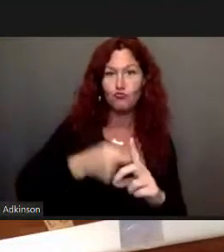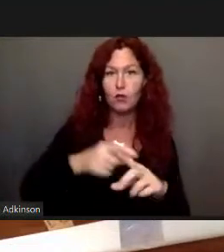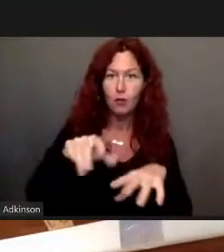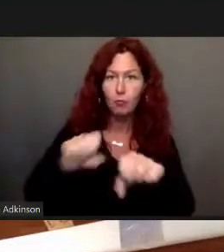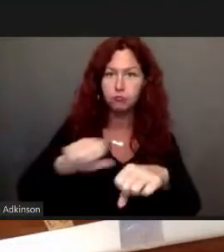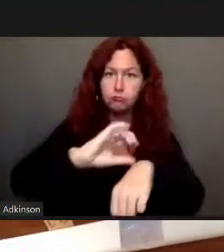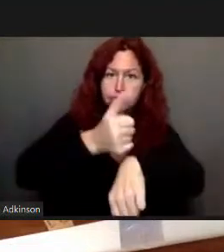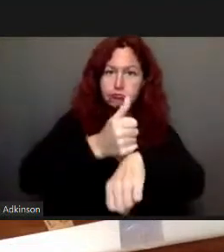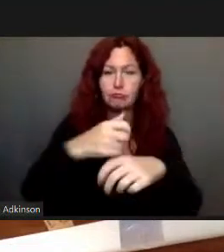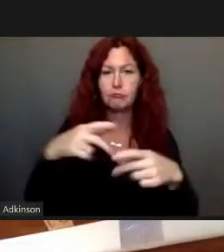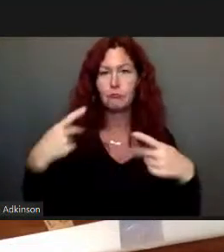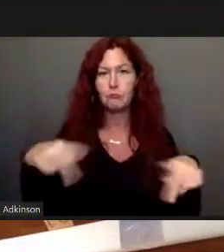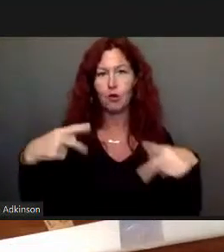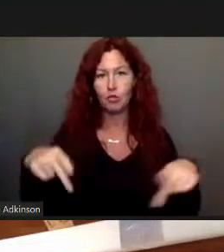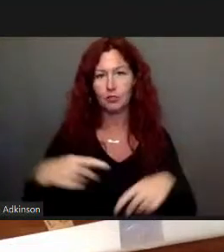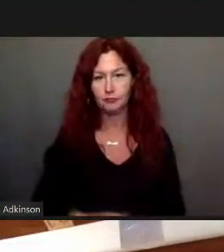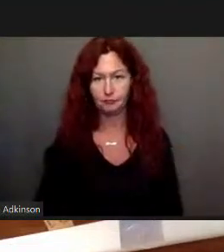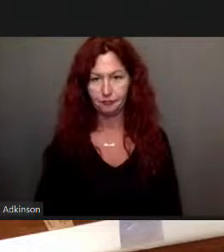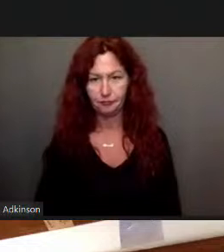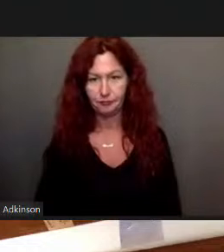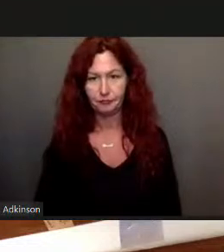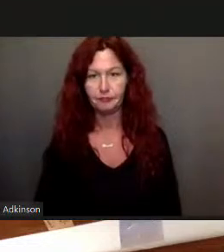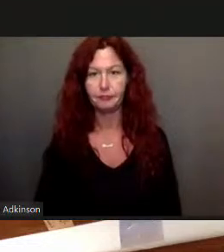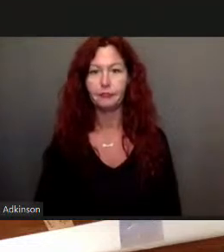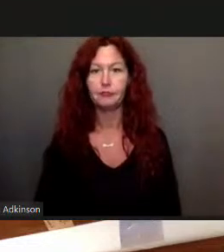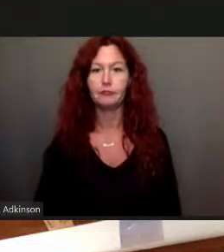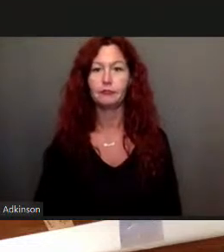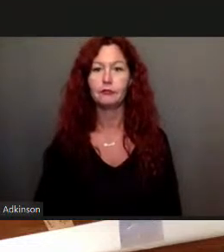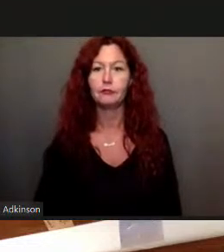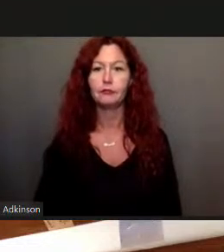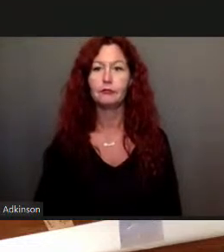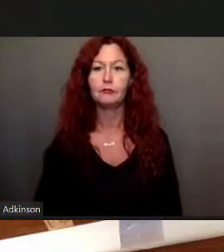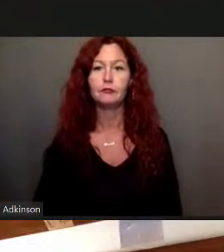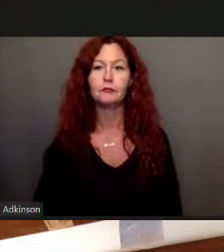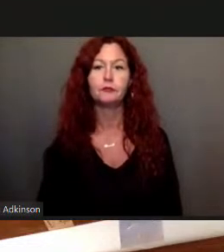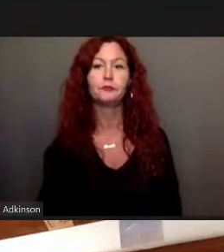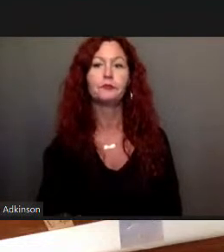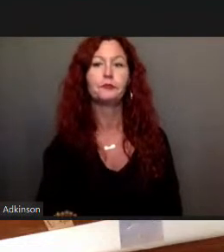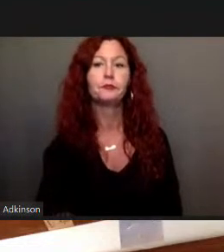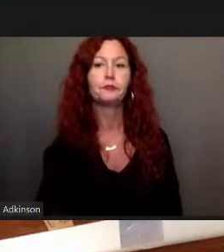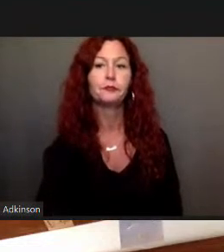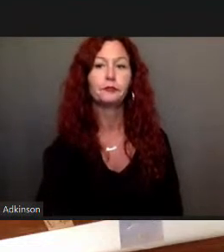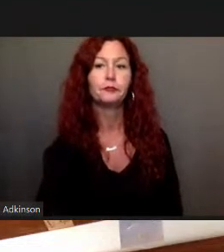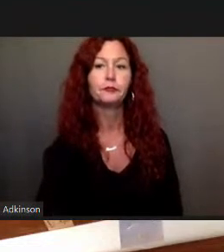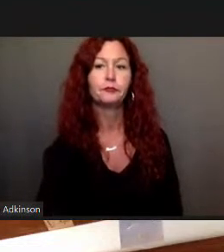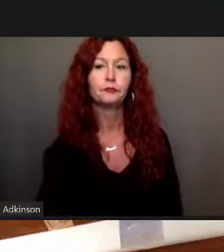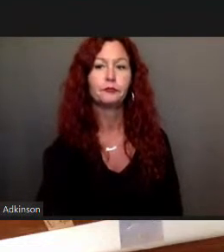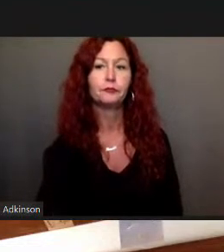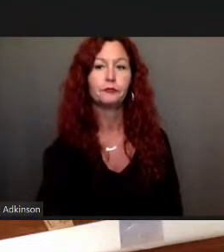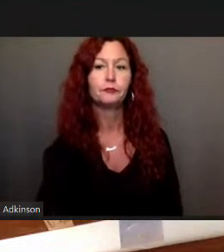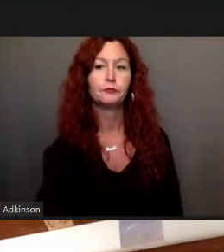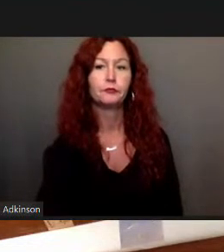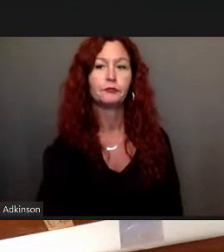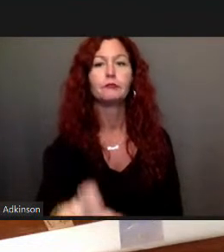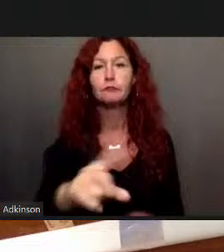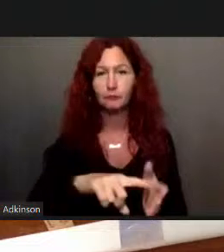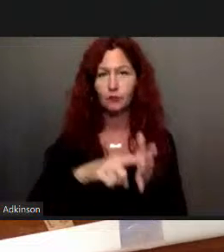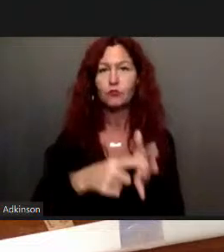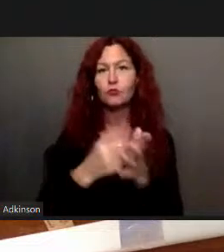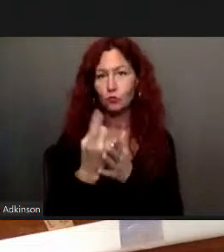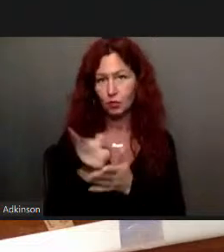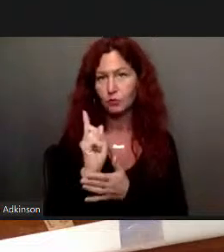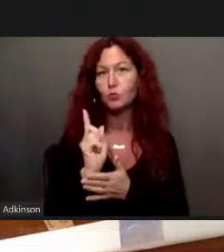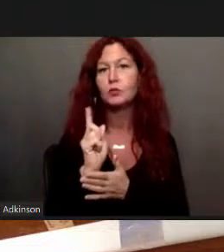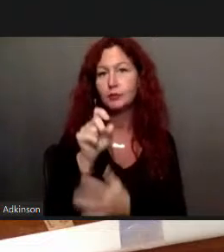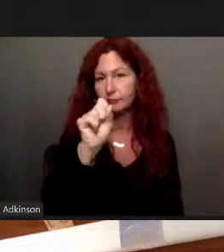you know, last week, and we also asked the neighbors that hear these parties going on, please let us know. You know, I saw a piece